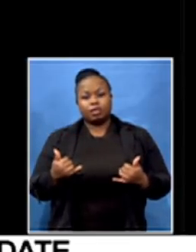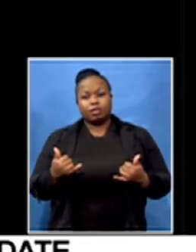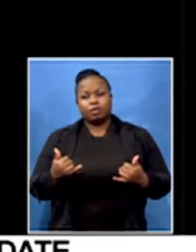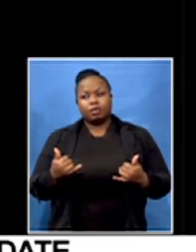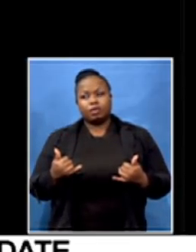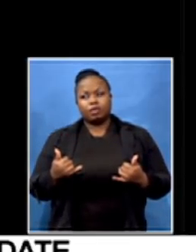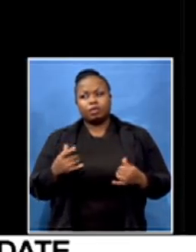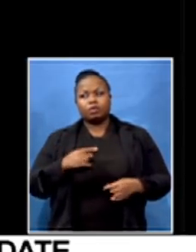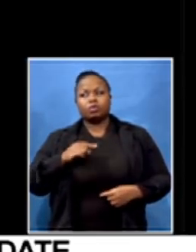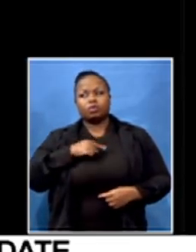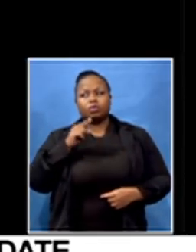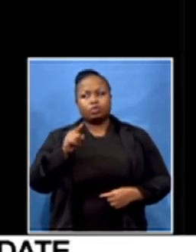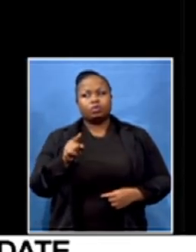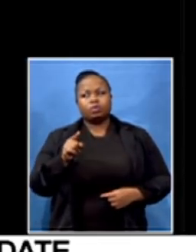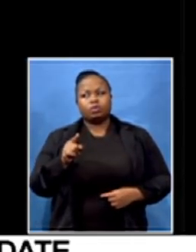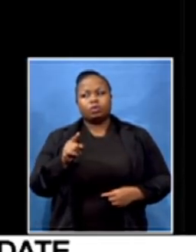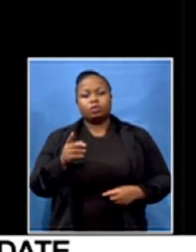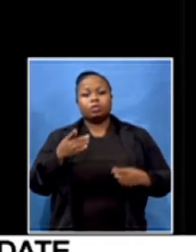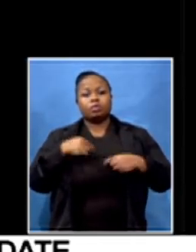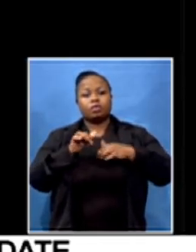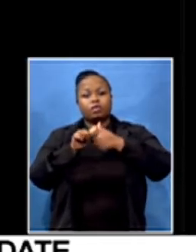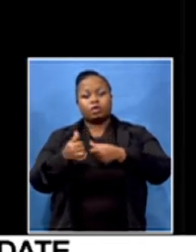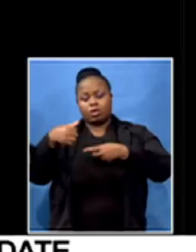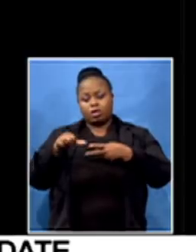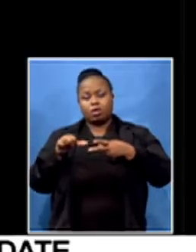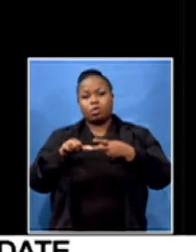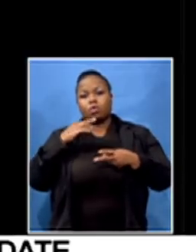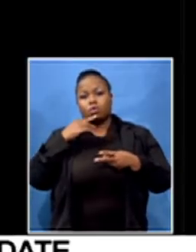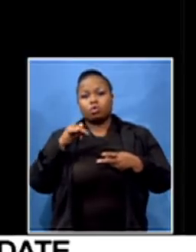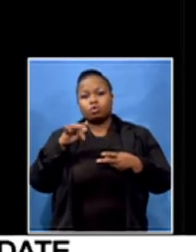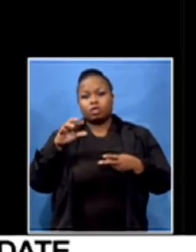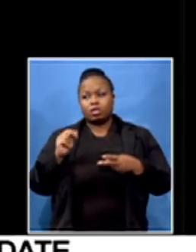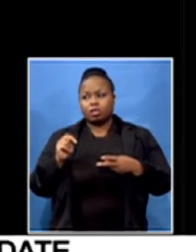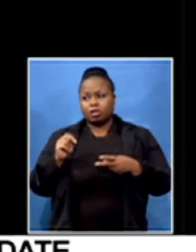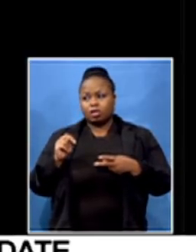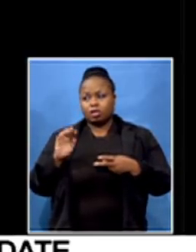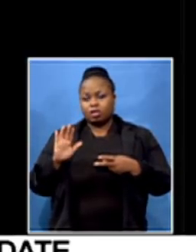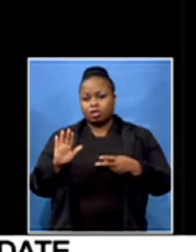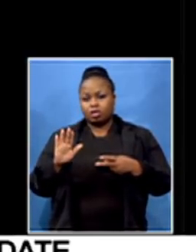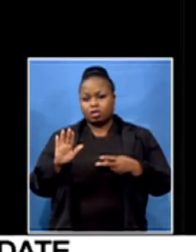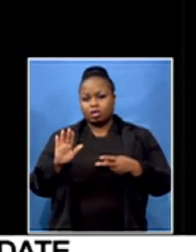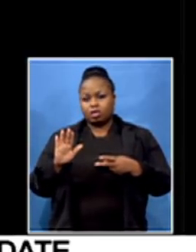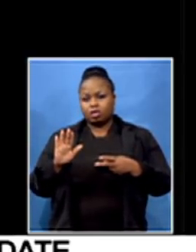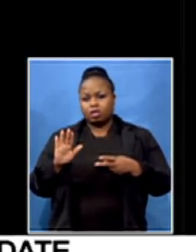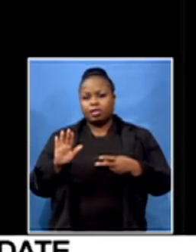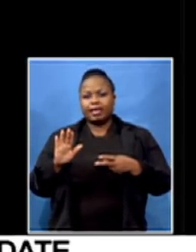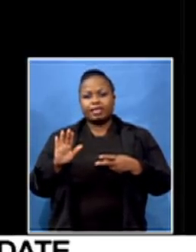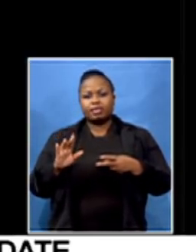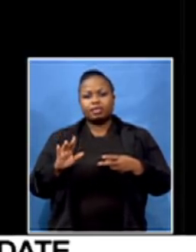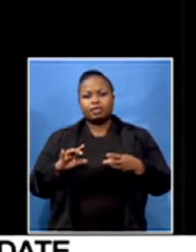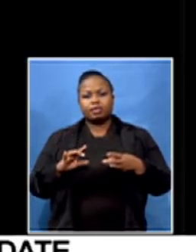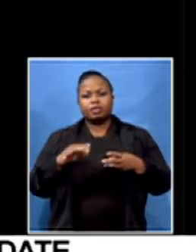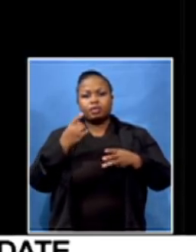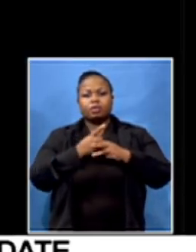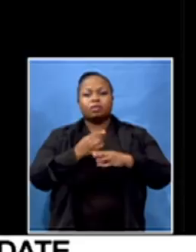well? You are following Honorable Klute. Remember, you indicated you want to speak in the